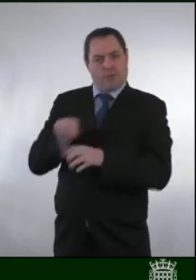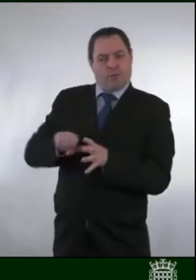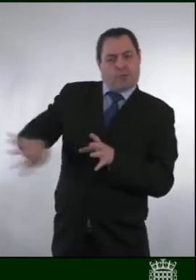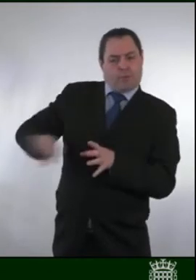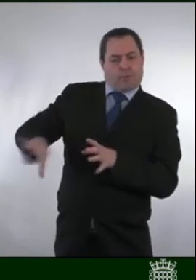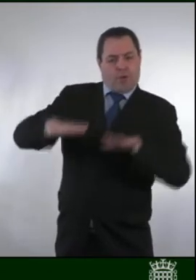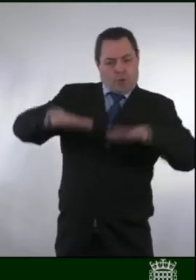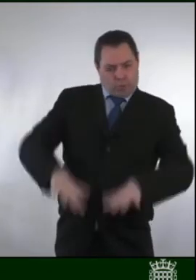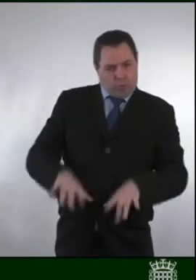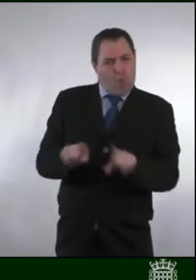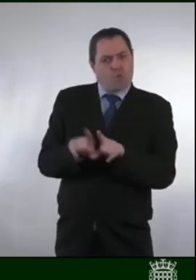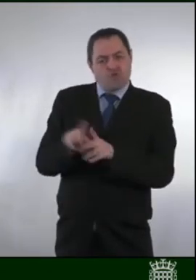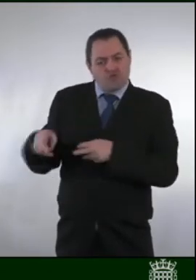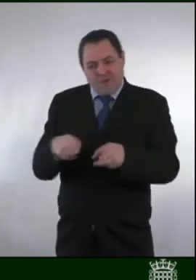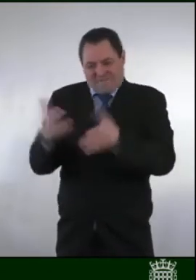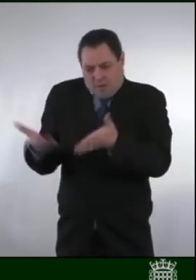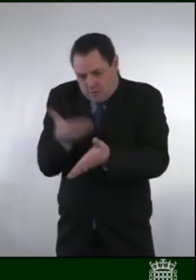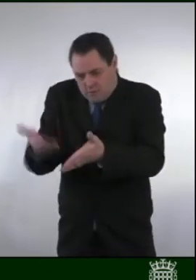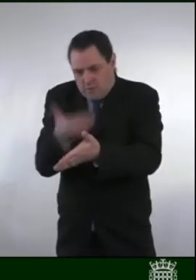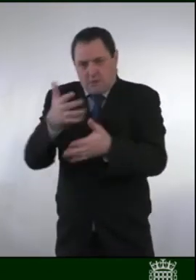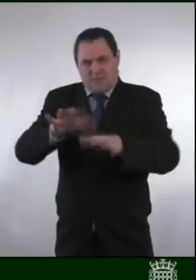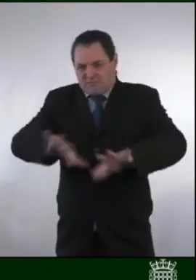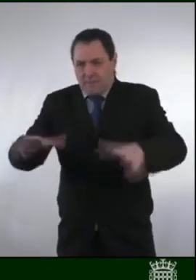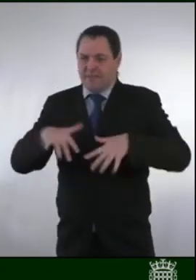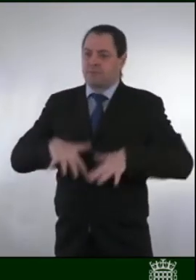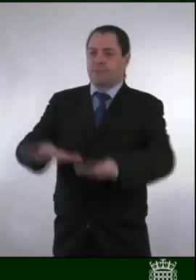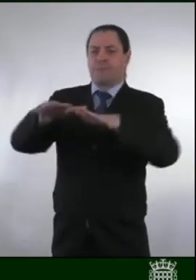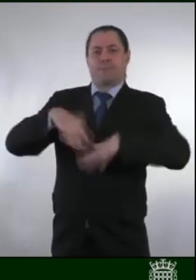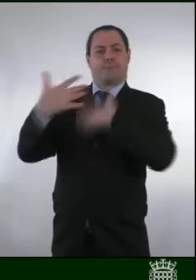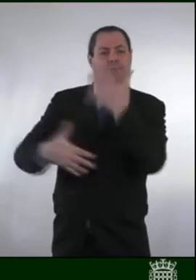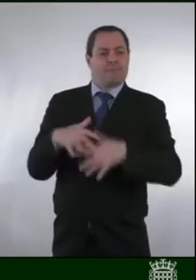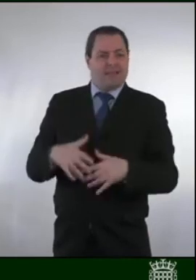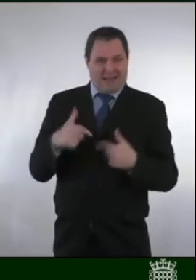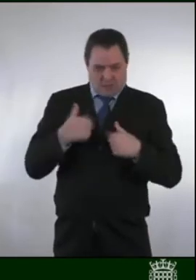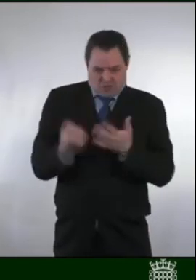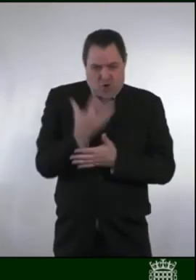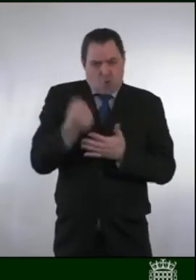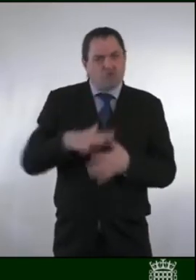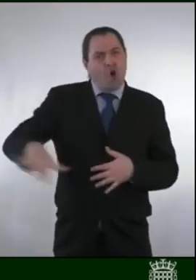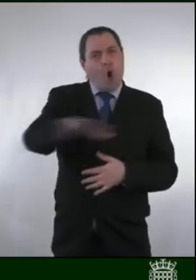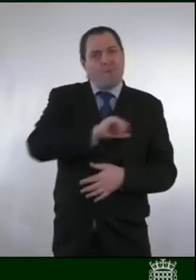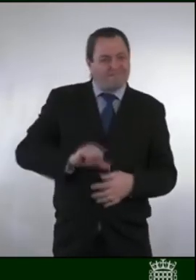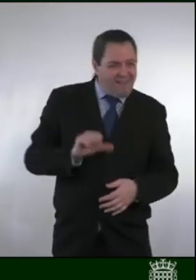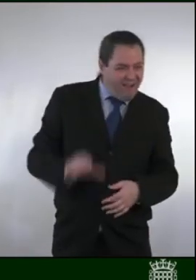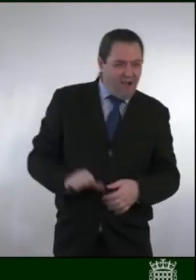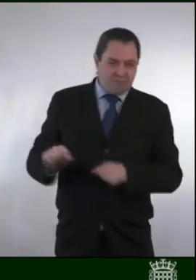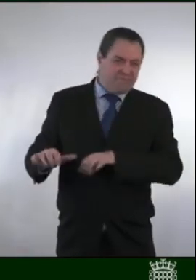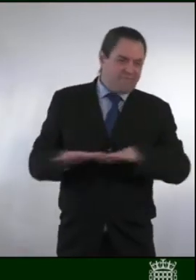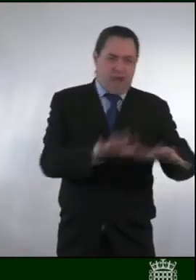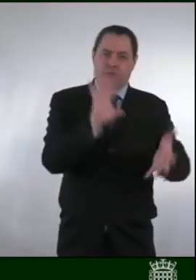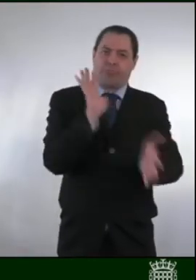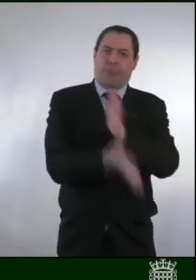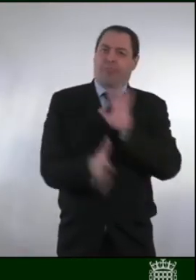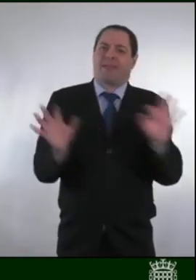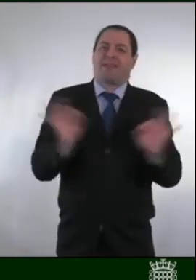the watercourses? This will be vital to ensure that the rich food-producing lands of West Lancashire, essential to the